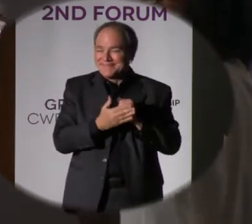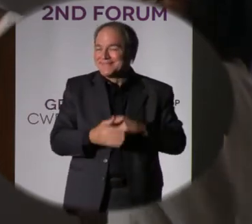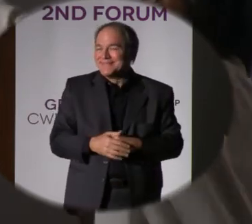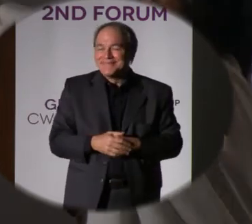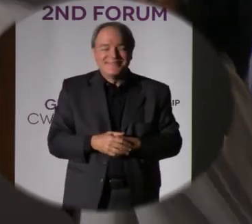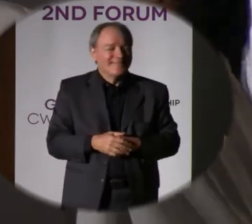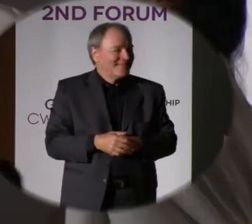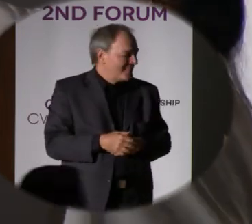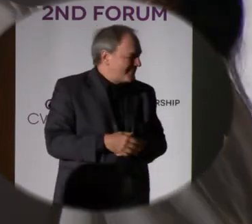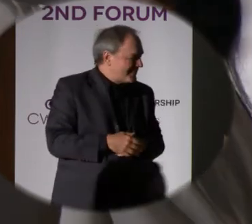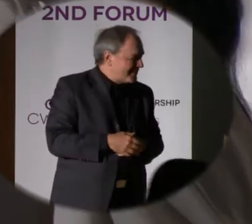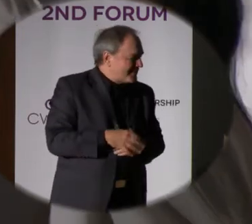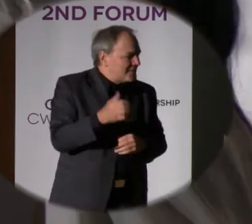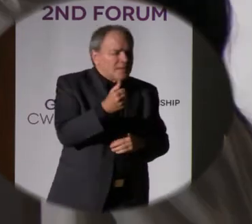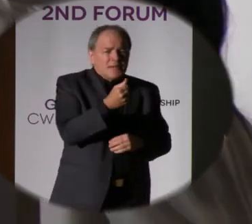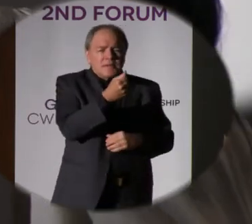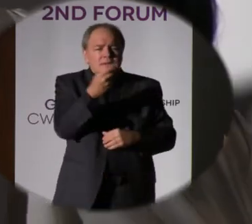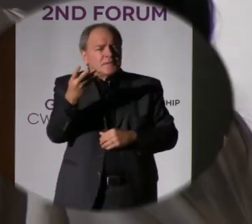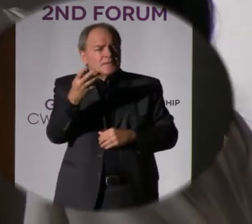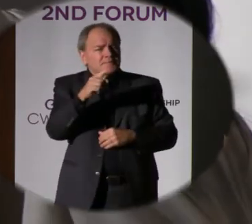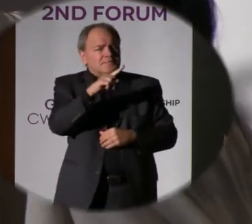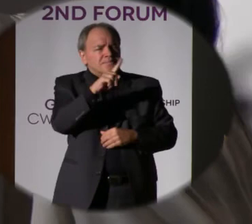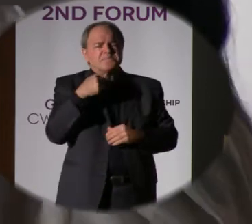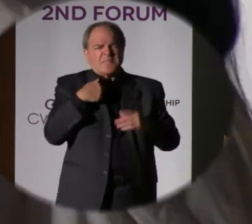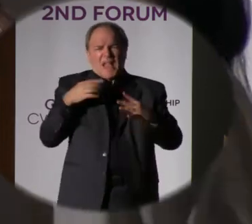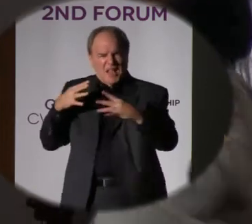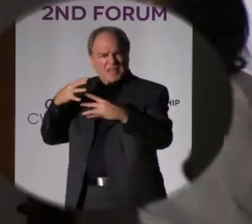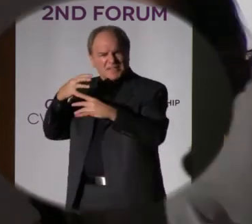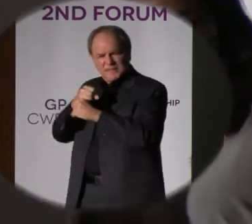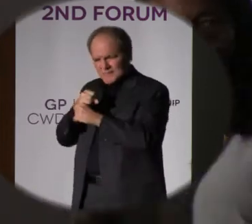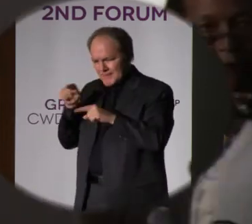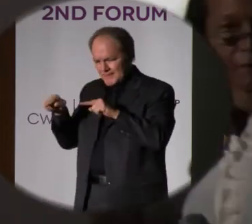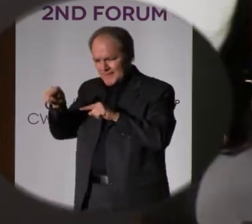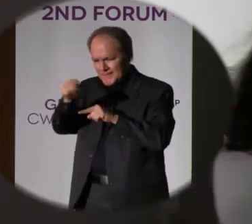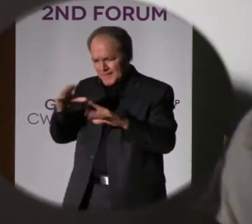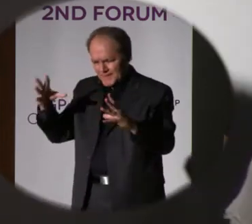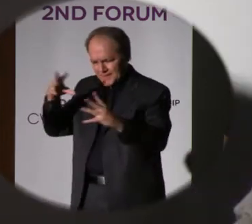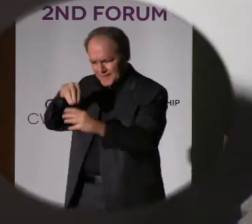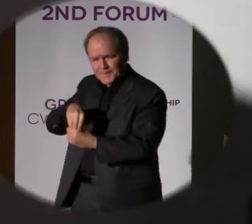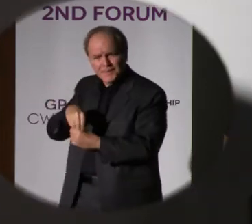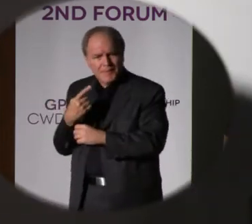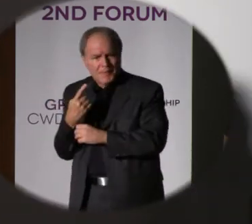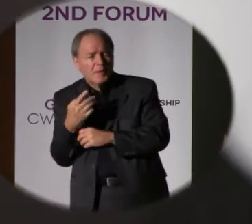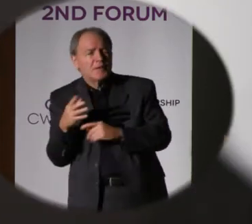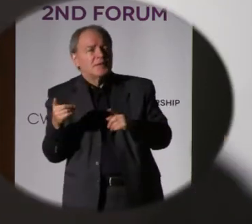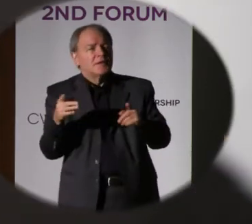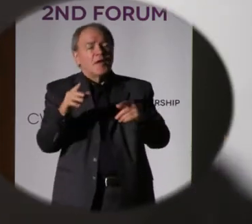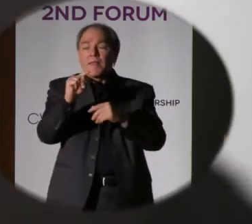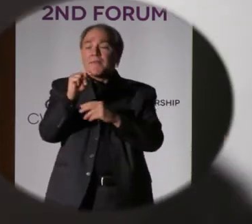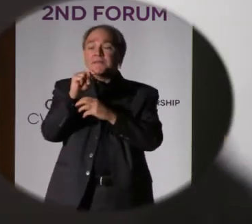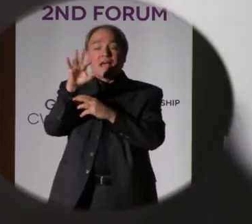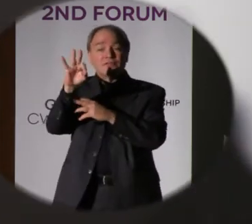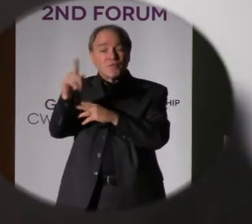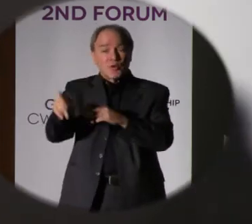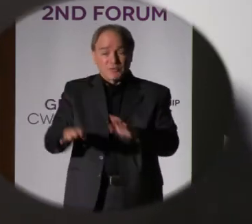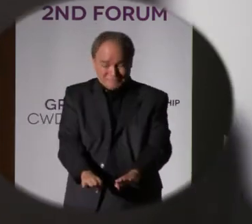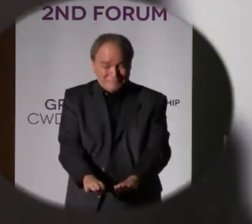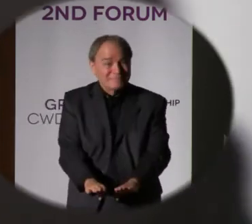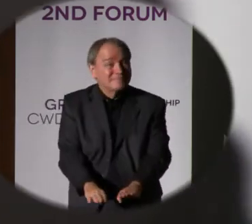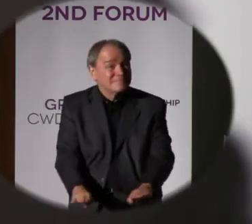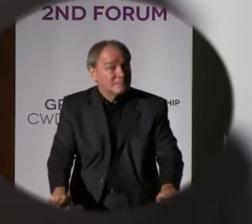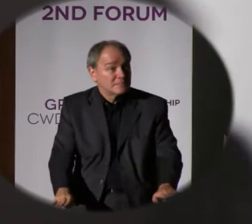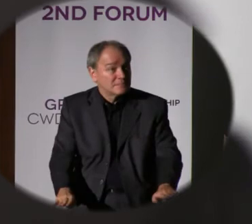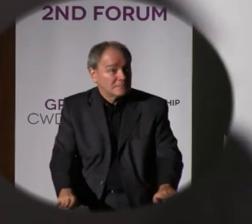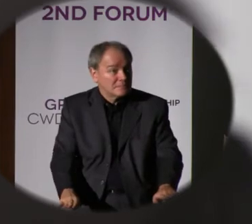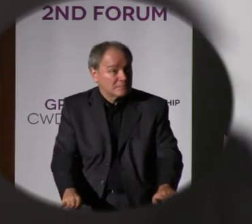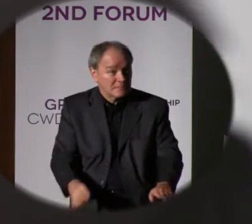There's been several questions there. Let me summarize, and it's to the Task Force on Early Childhood Development. And the